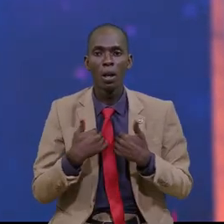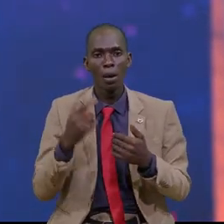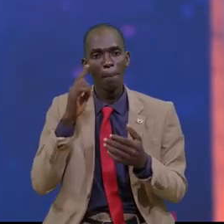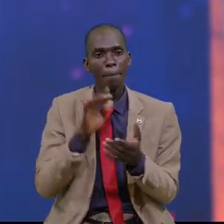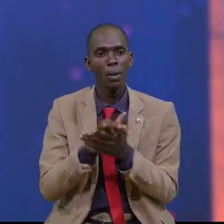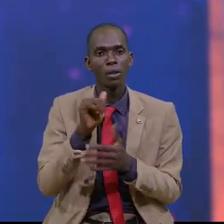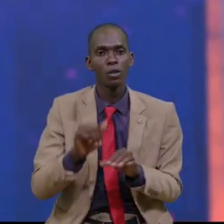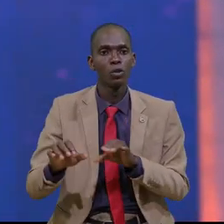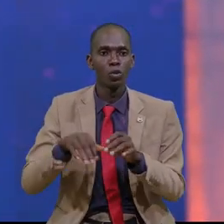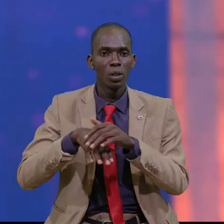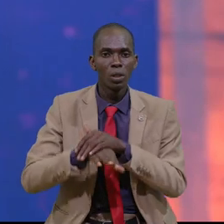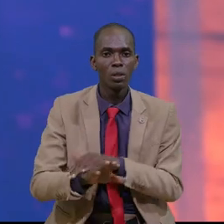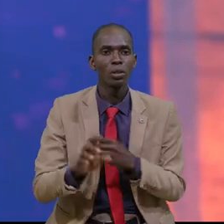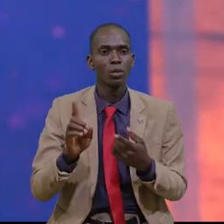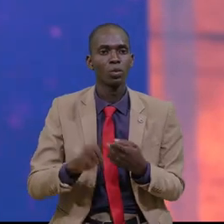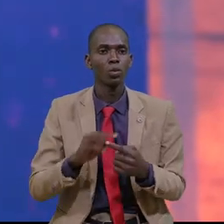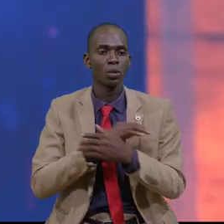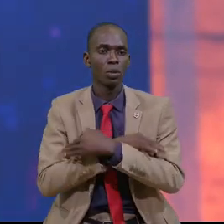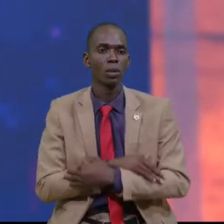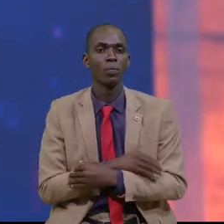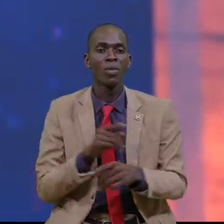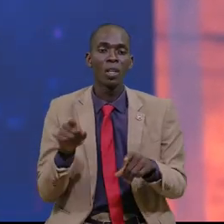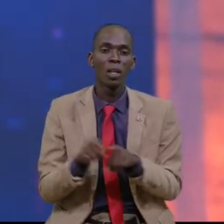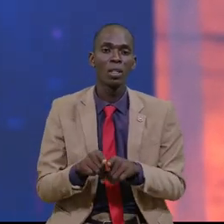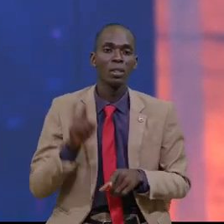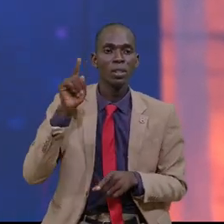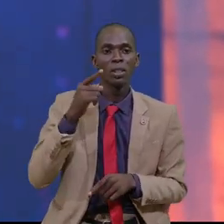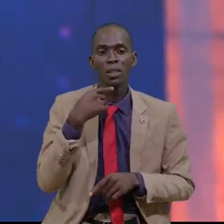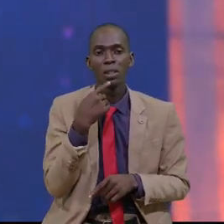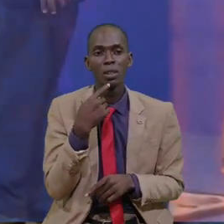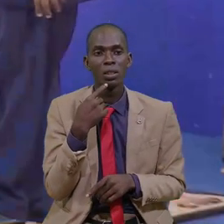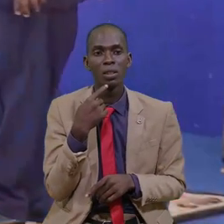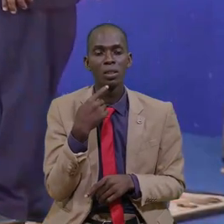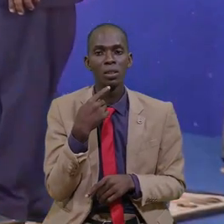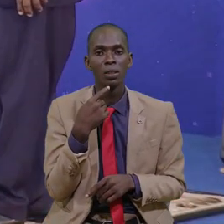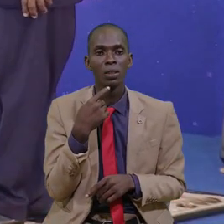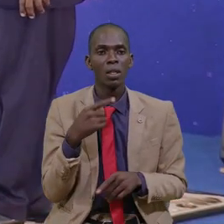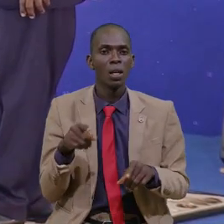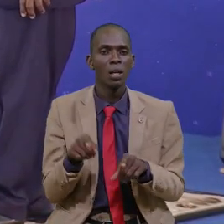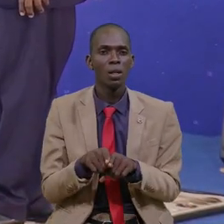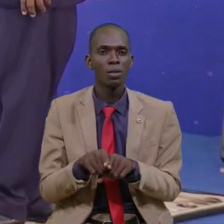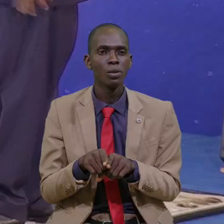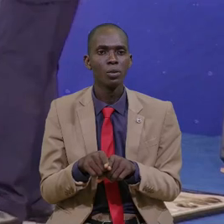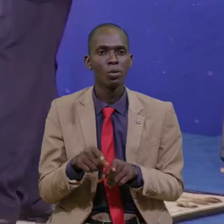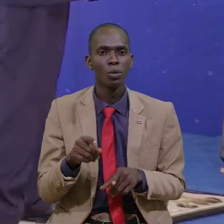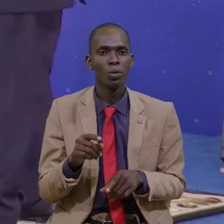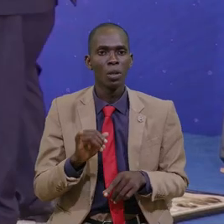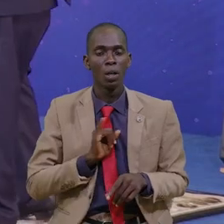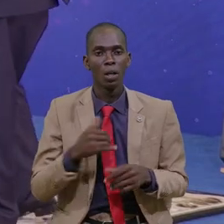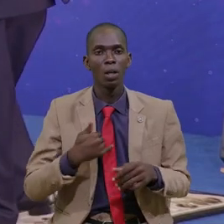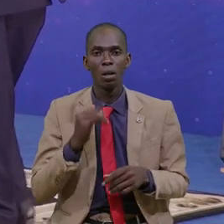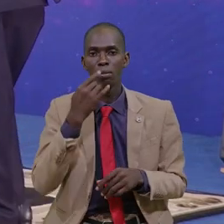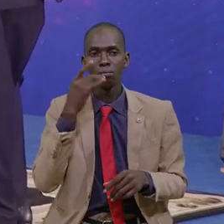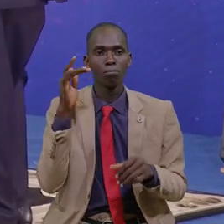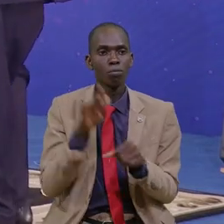enter into rest. As he said, as I have sworn in my wrath, if